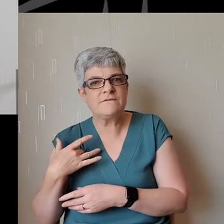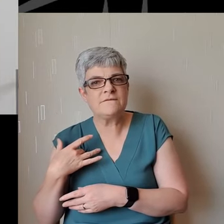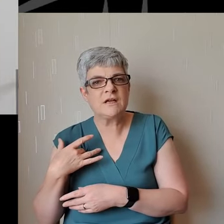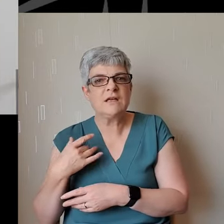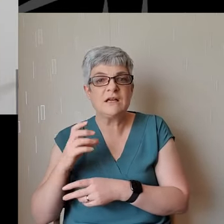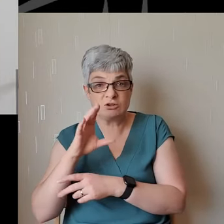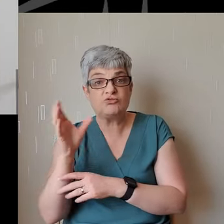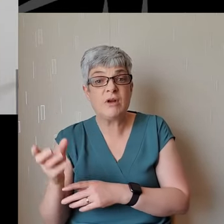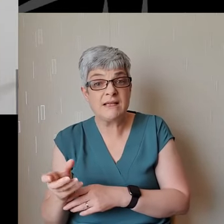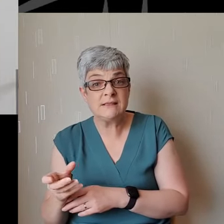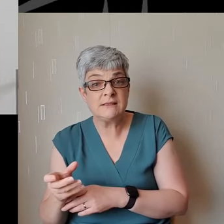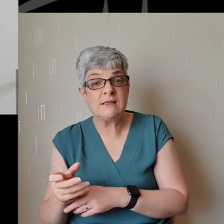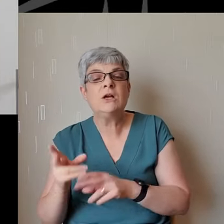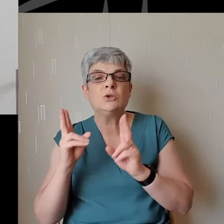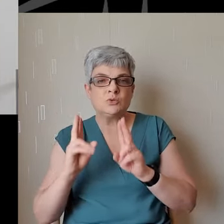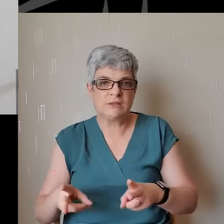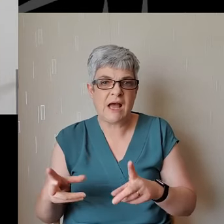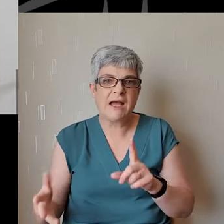is gain.